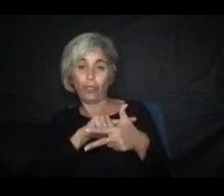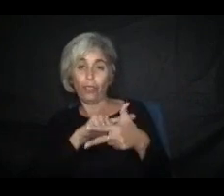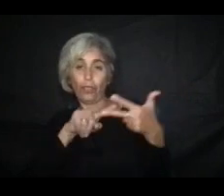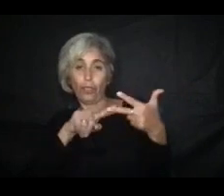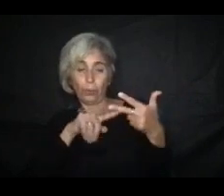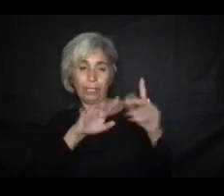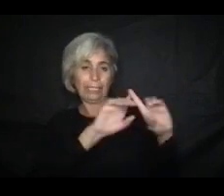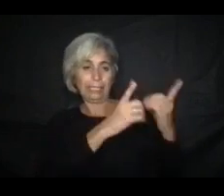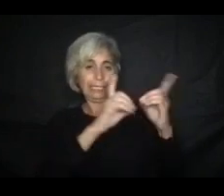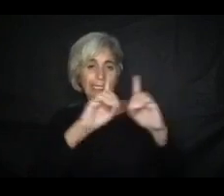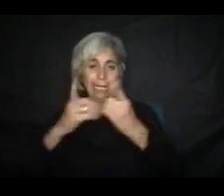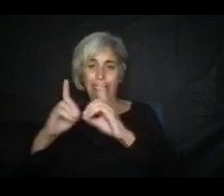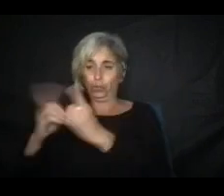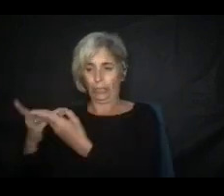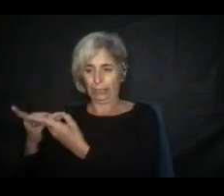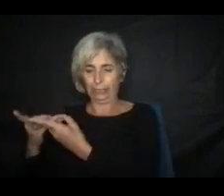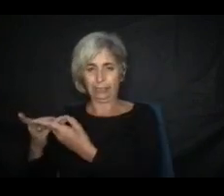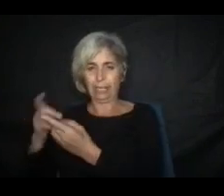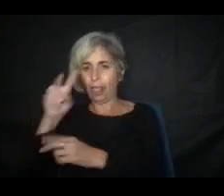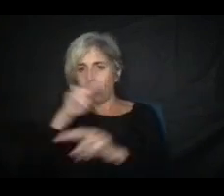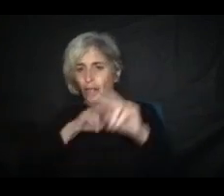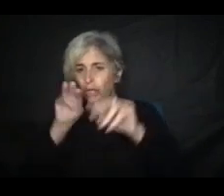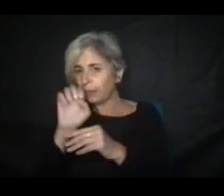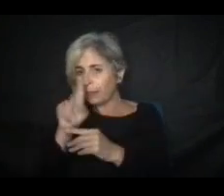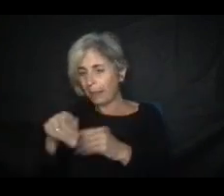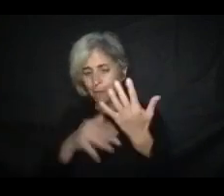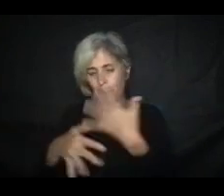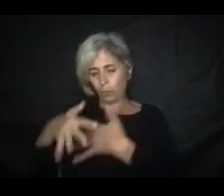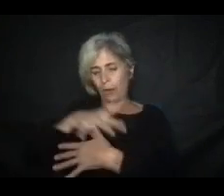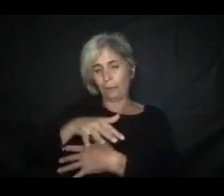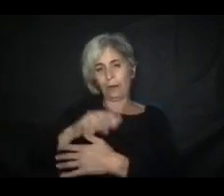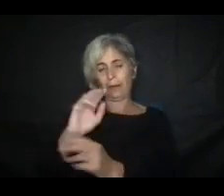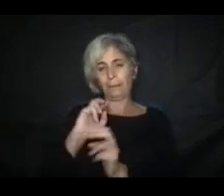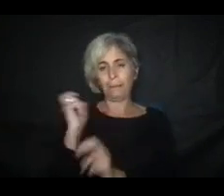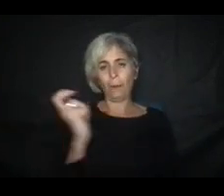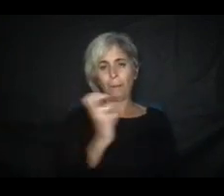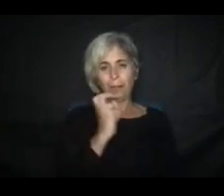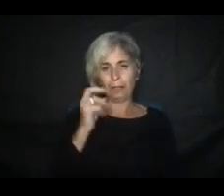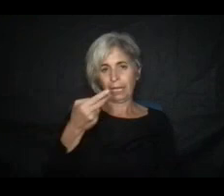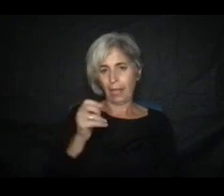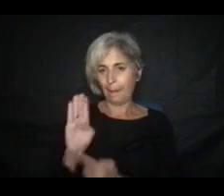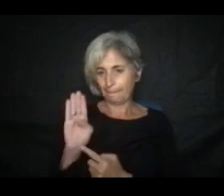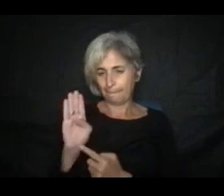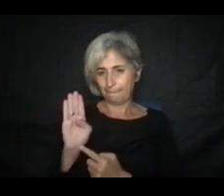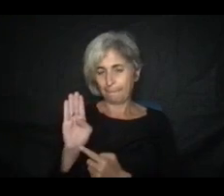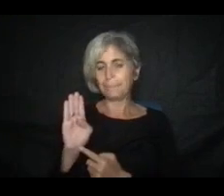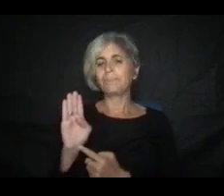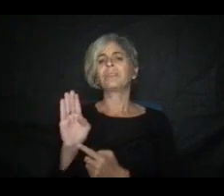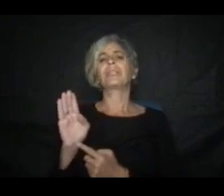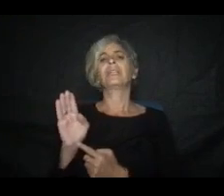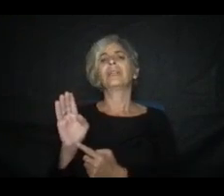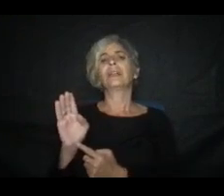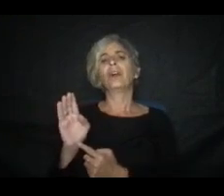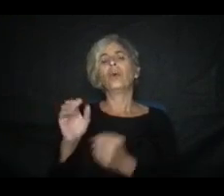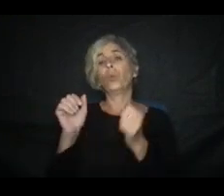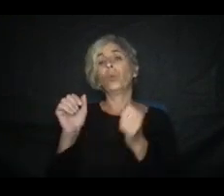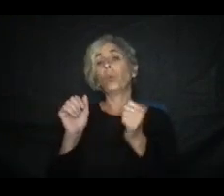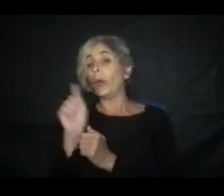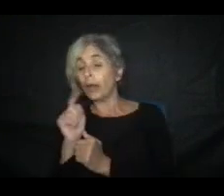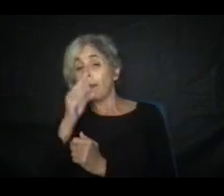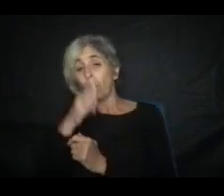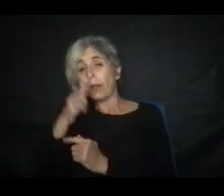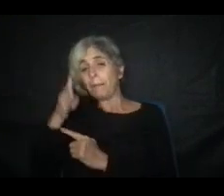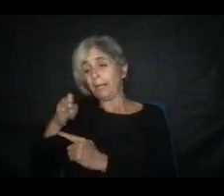districts. You're looking at a map of the primary mobility hub. It essentially goes along Boynton Beach